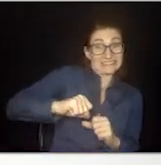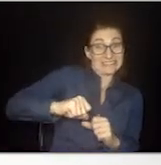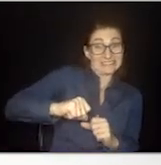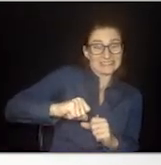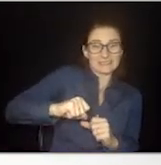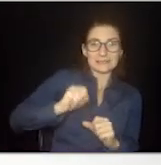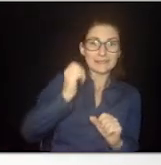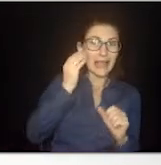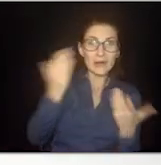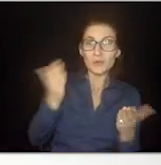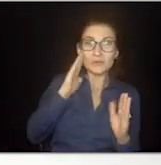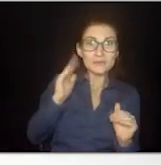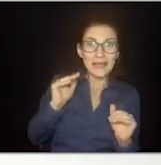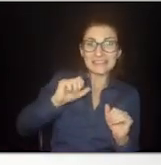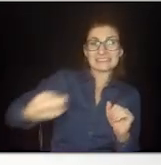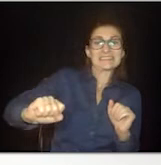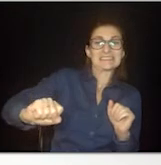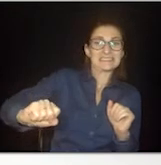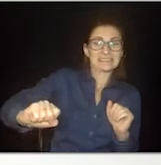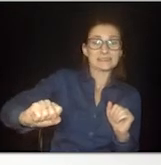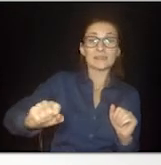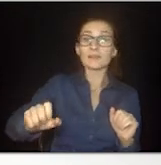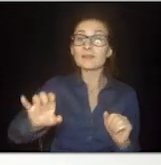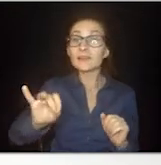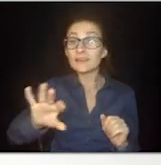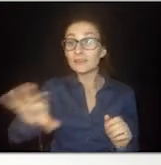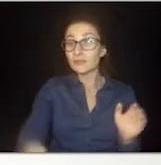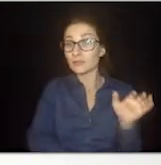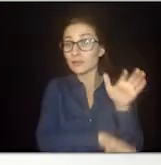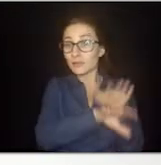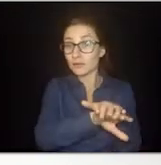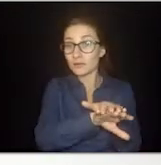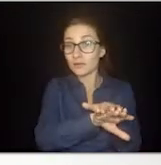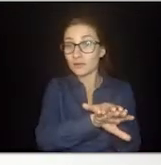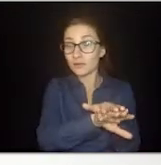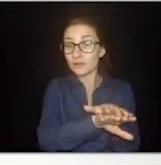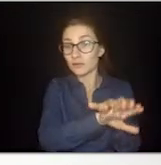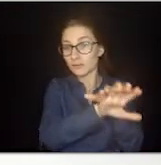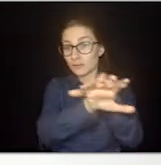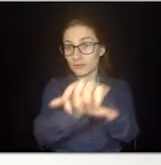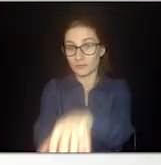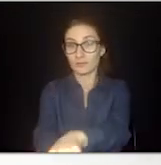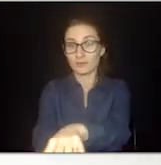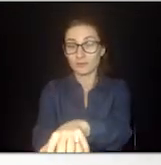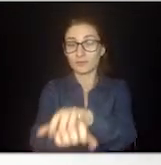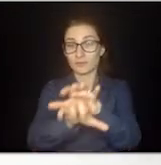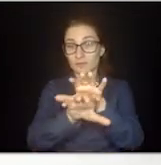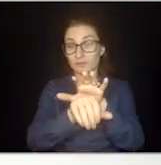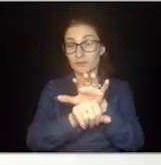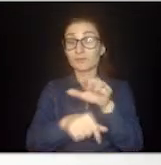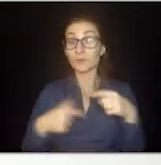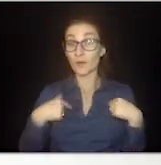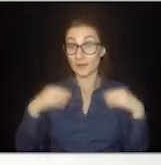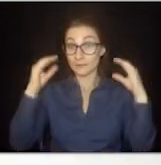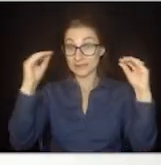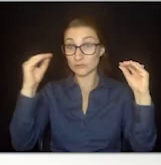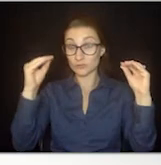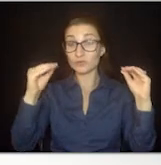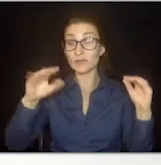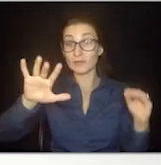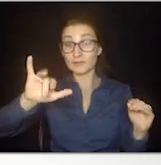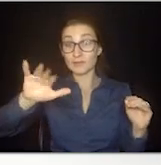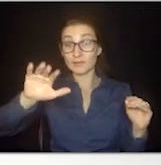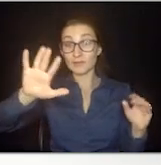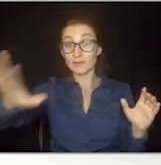I don't want that. I don't know what that is. But if you do hand under hand, Sherry, let me do, so like I'm